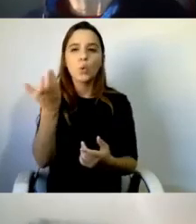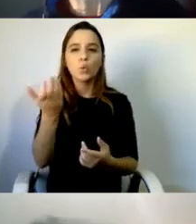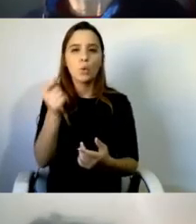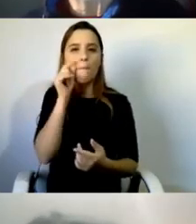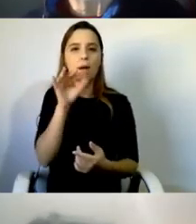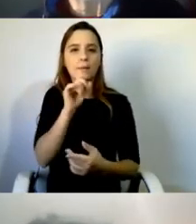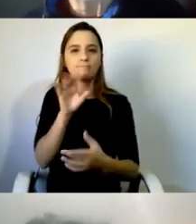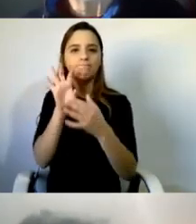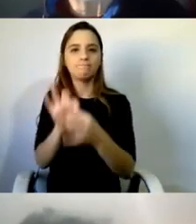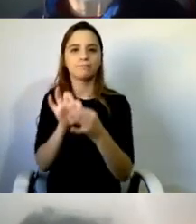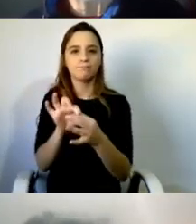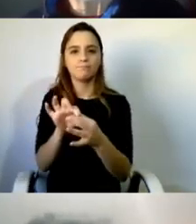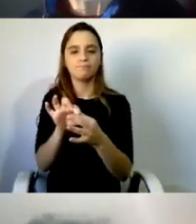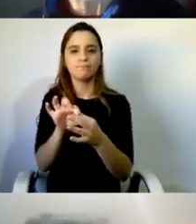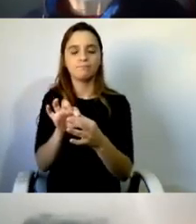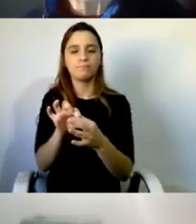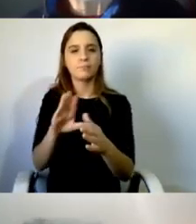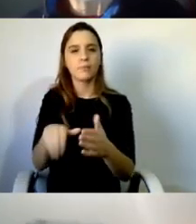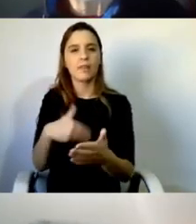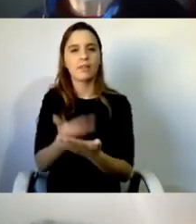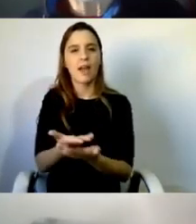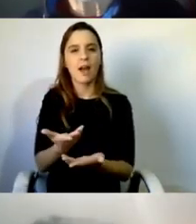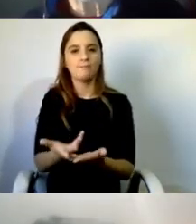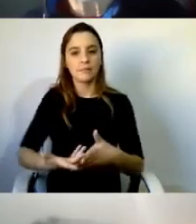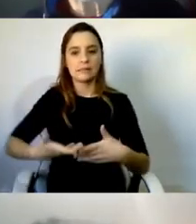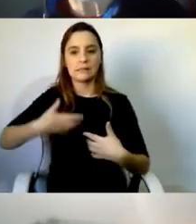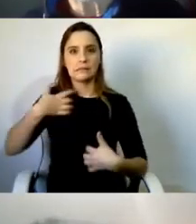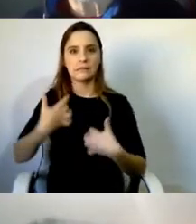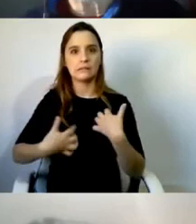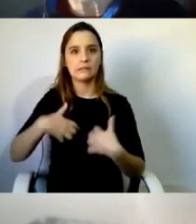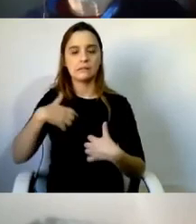of disabled people who might have also encountered